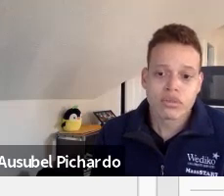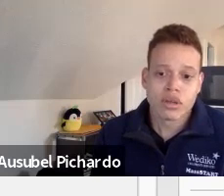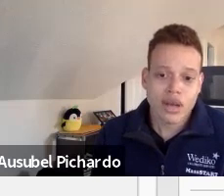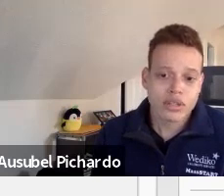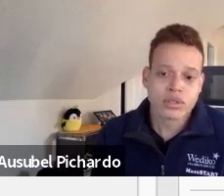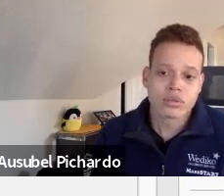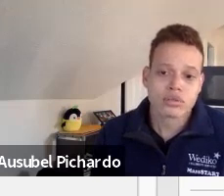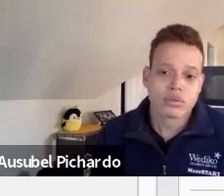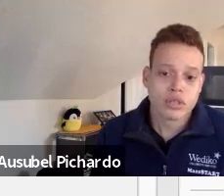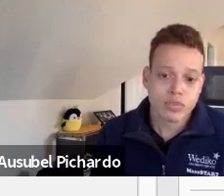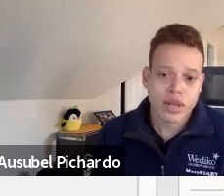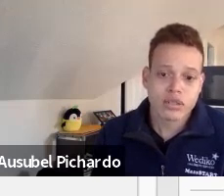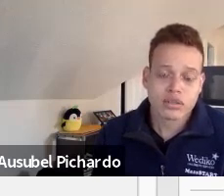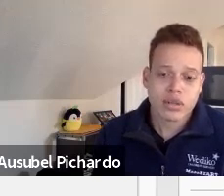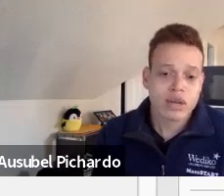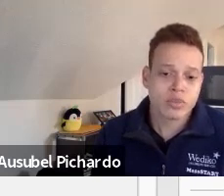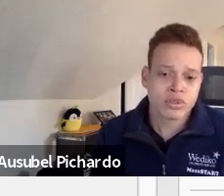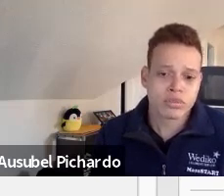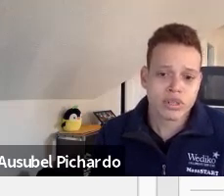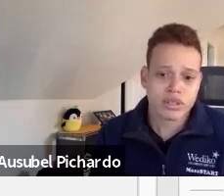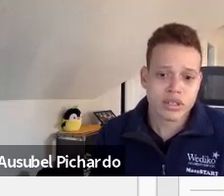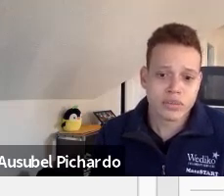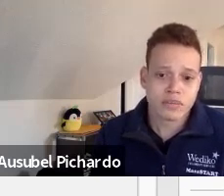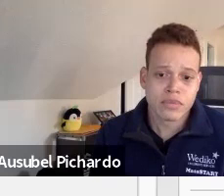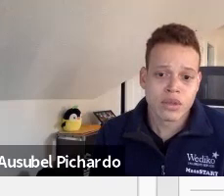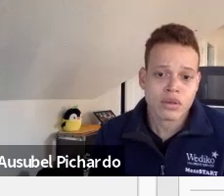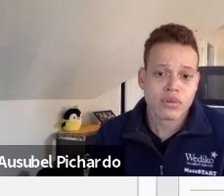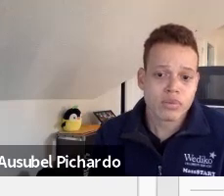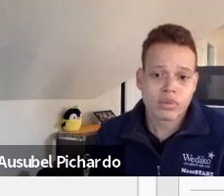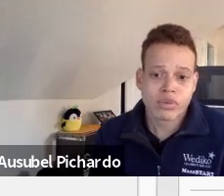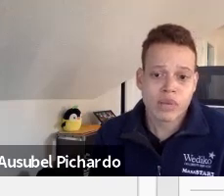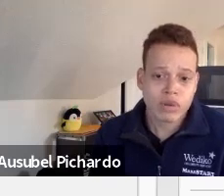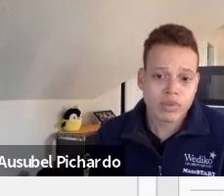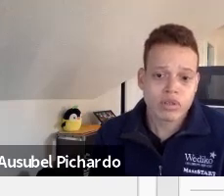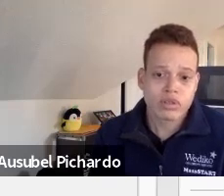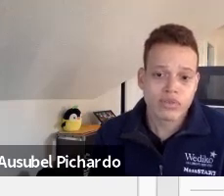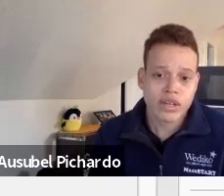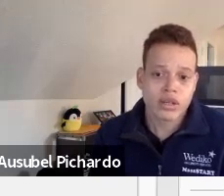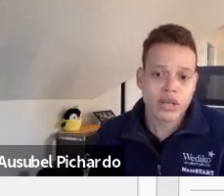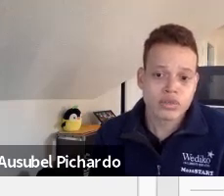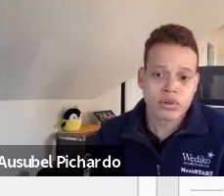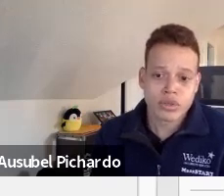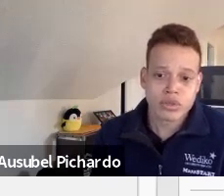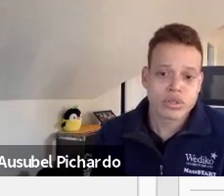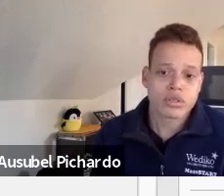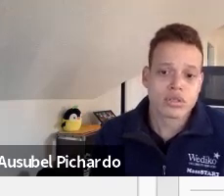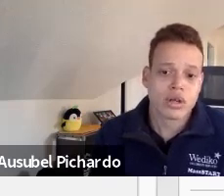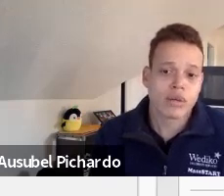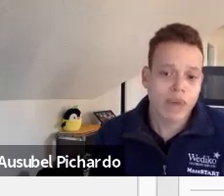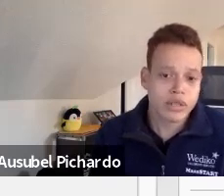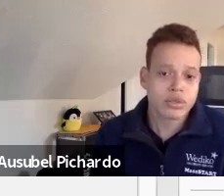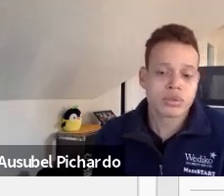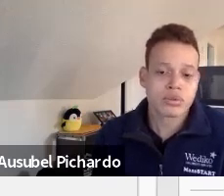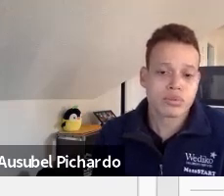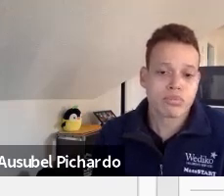empathy, gratitude, respect, and responsibility for the appropriate use of land and natural resources